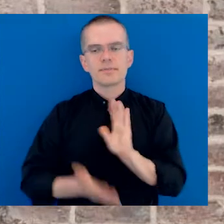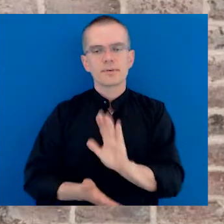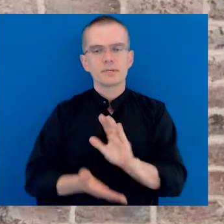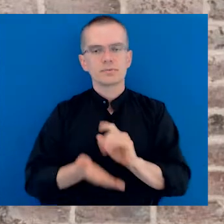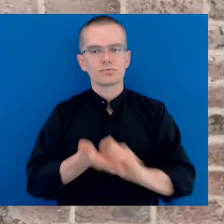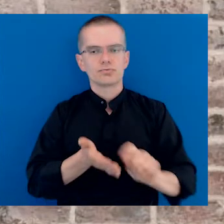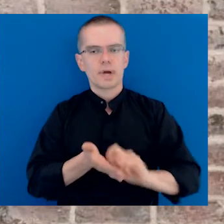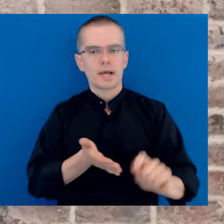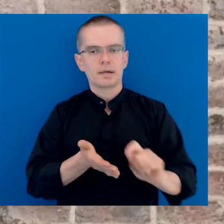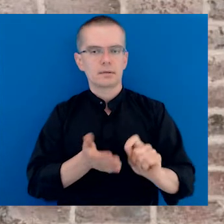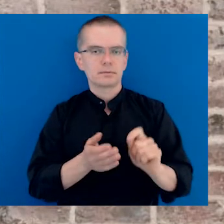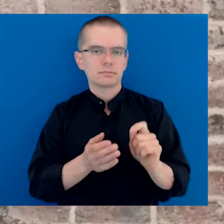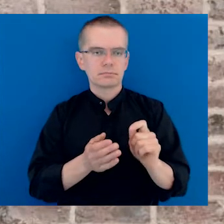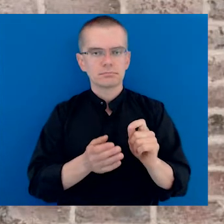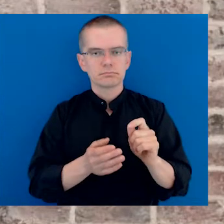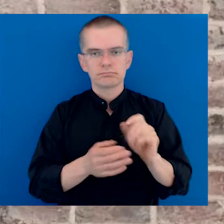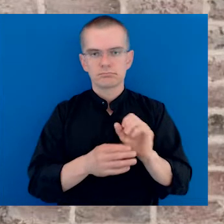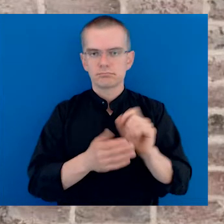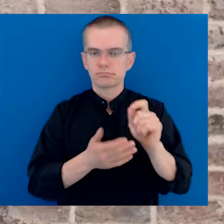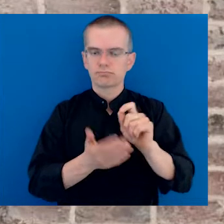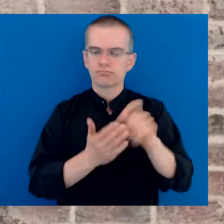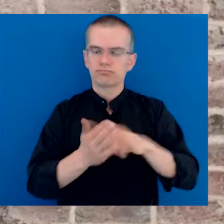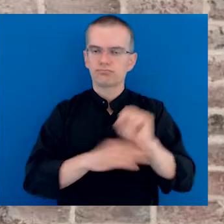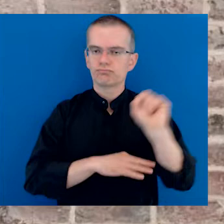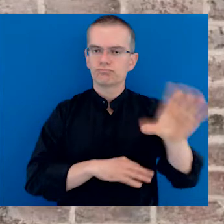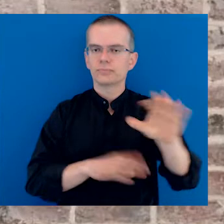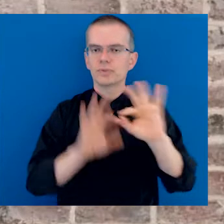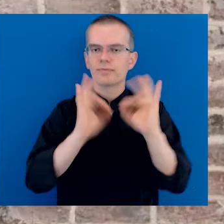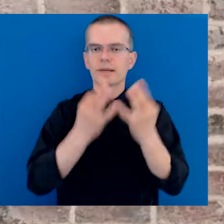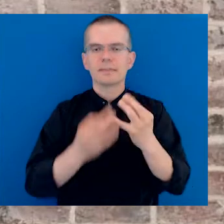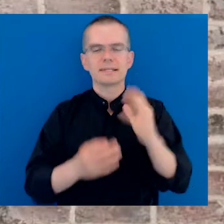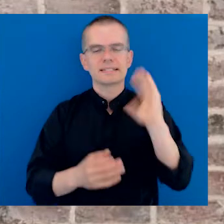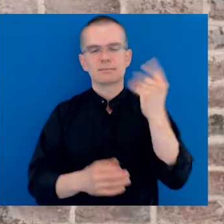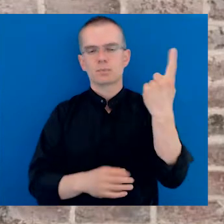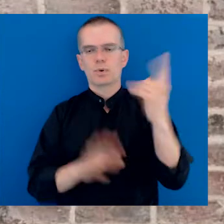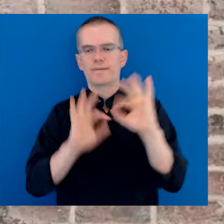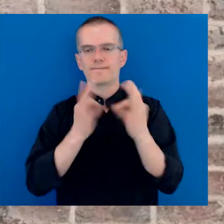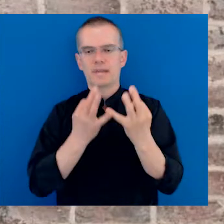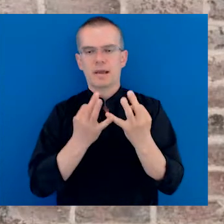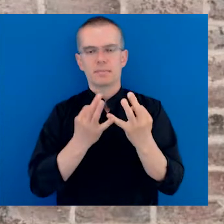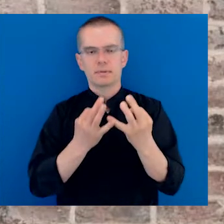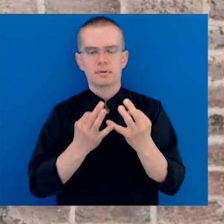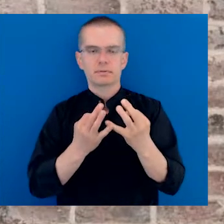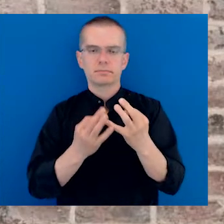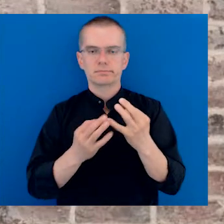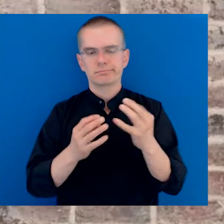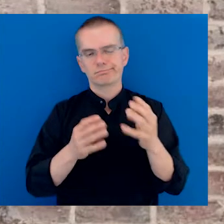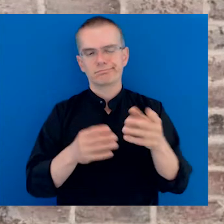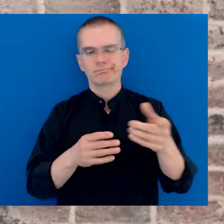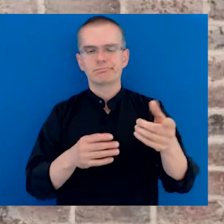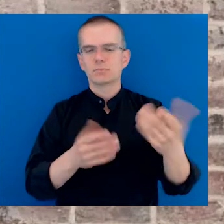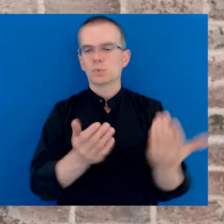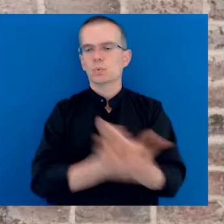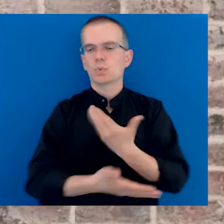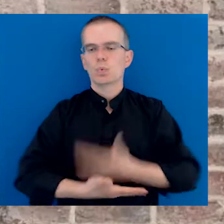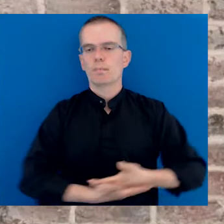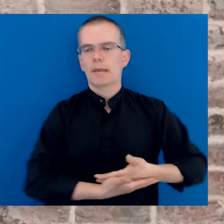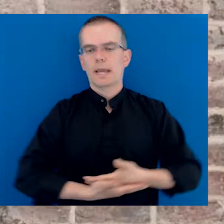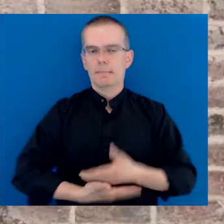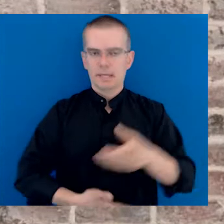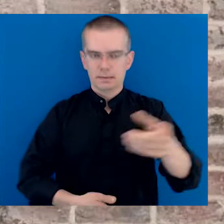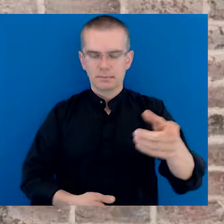writings that he had written to family members. And evidently he had written to one family member that had a young child who had a new